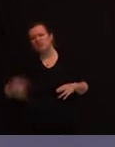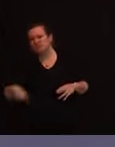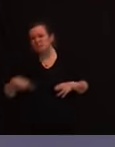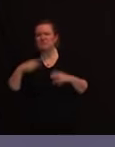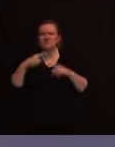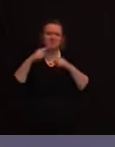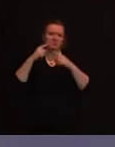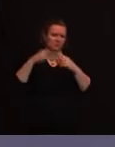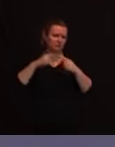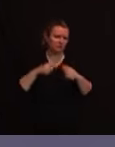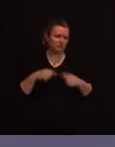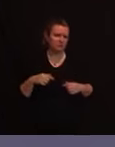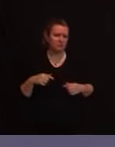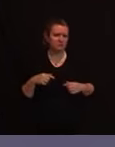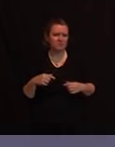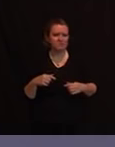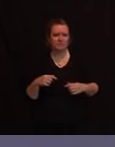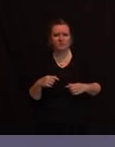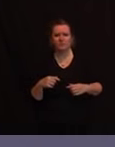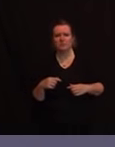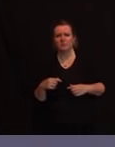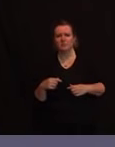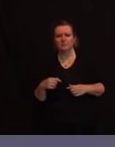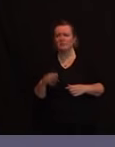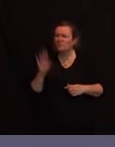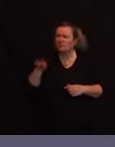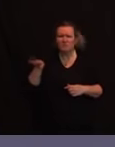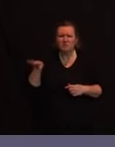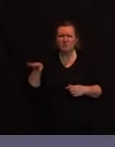its representation in the general population.